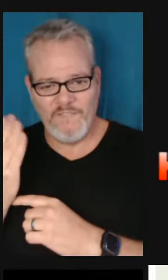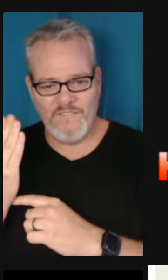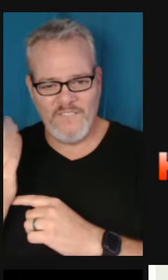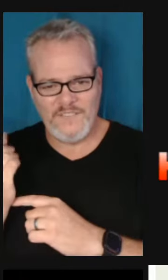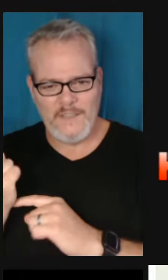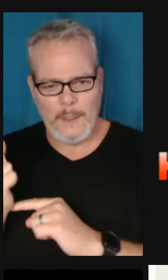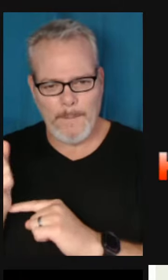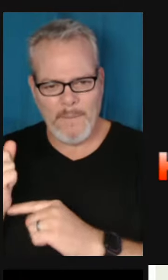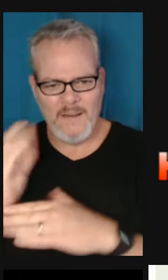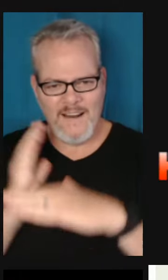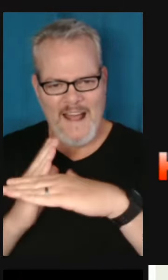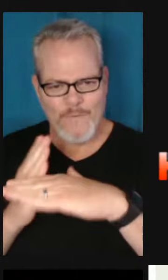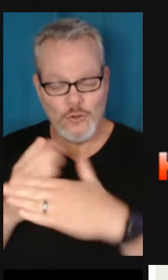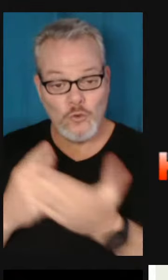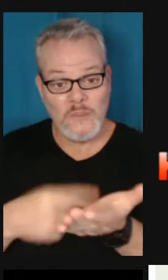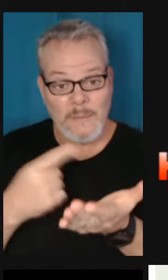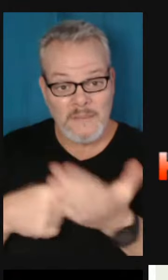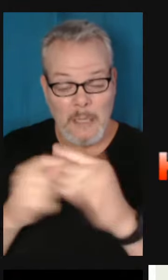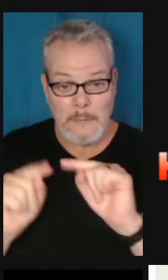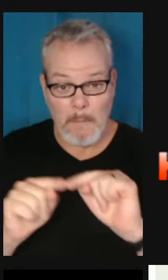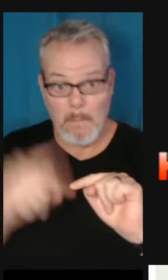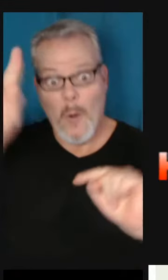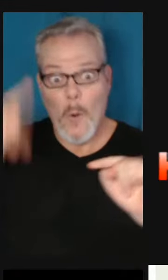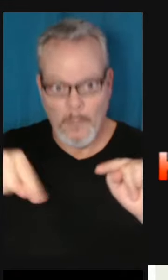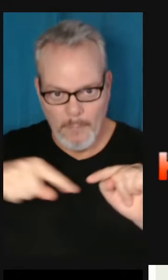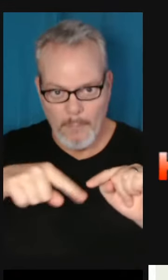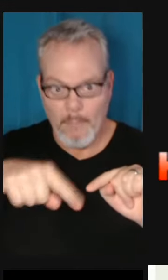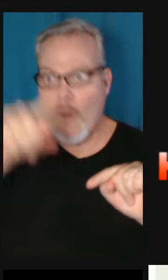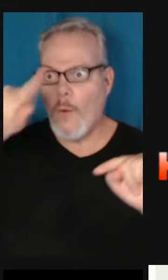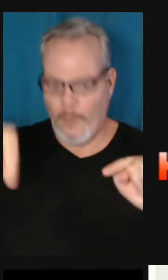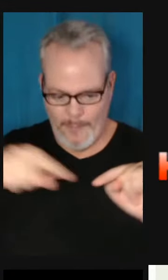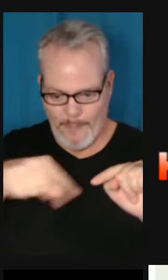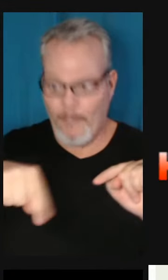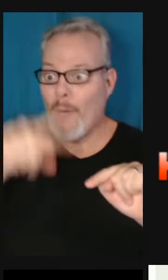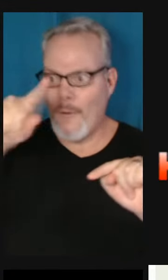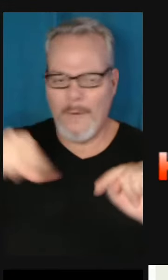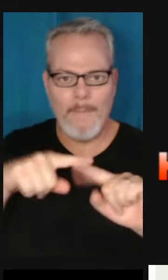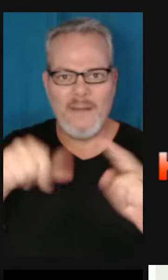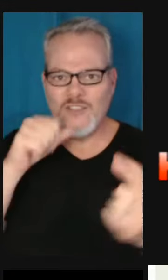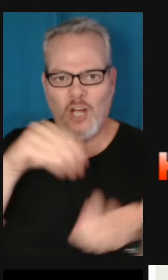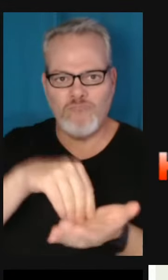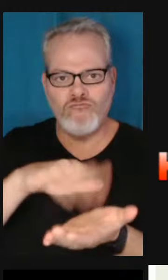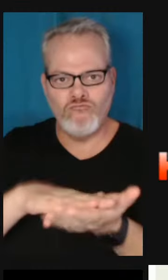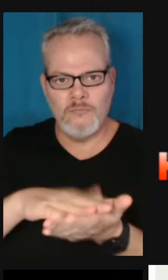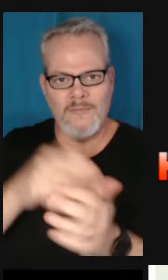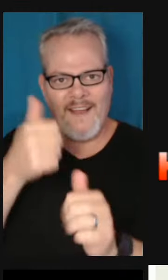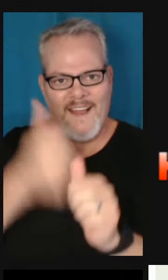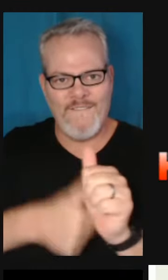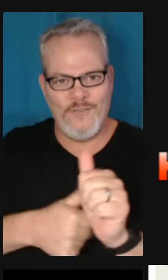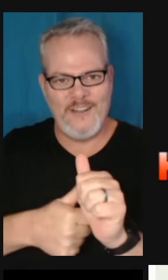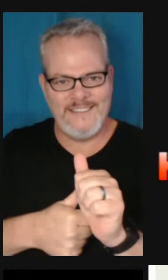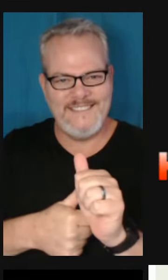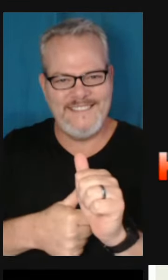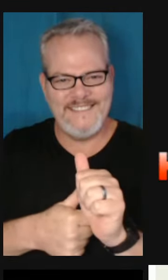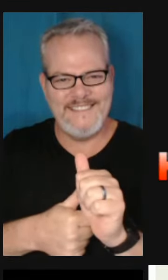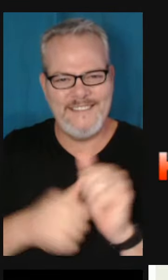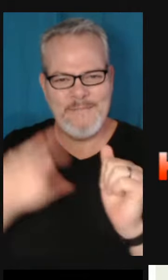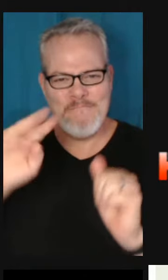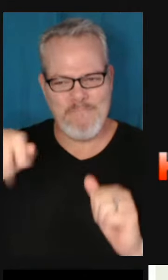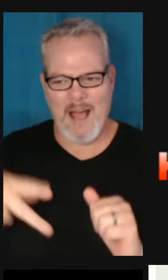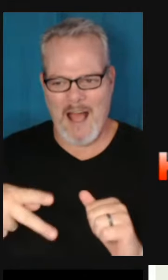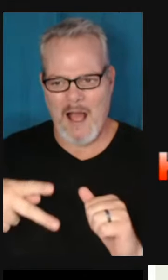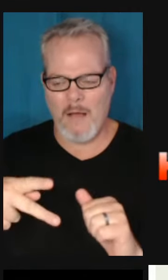there could be spikes from minute to minute that are not registering in any of these maps whatsoever, but could be very real for you if you're in the area and